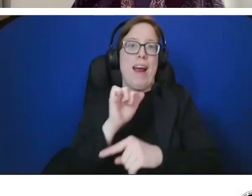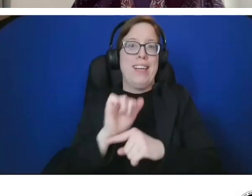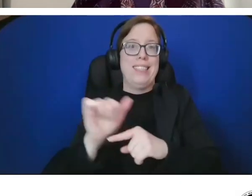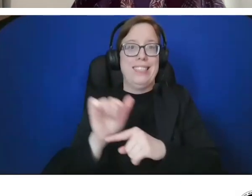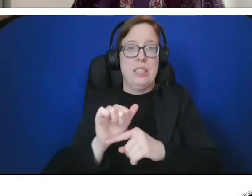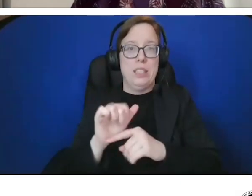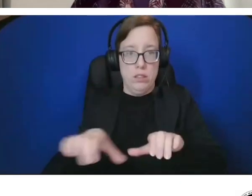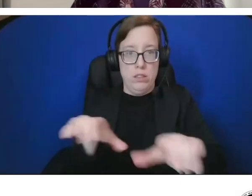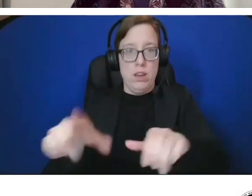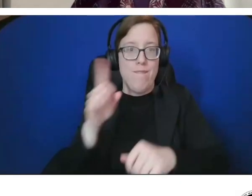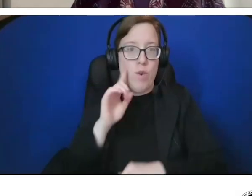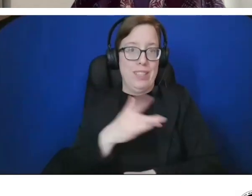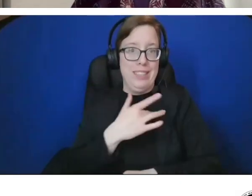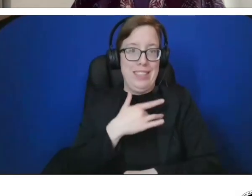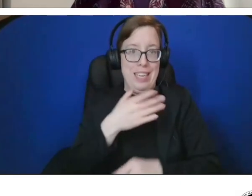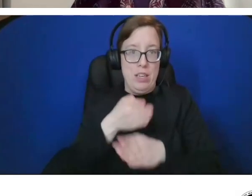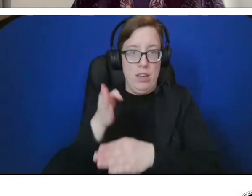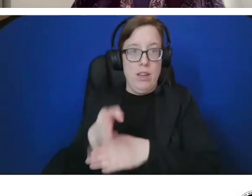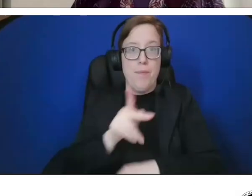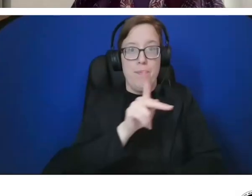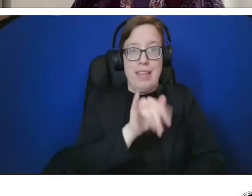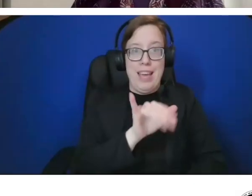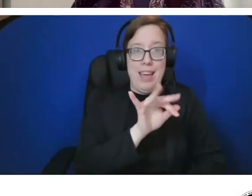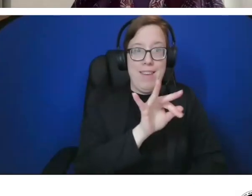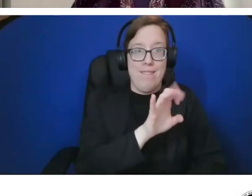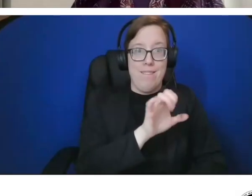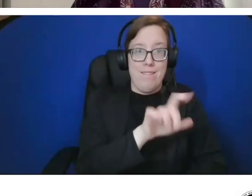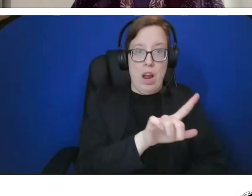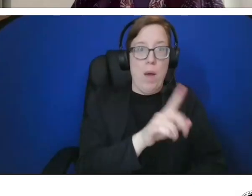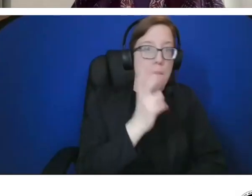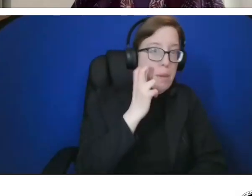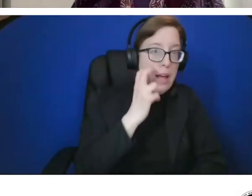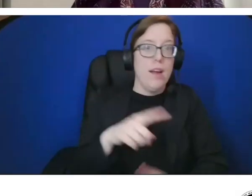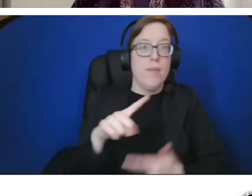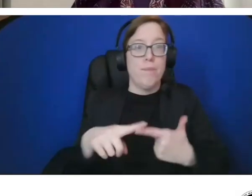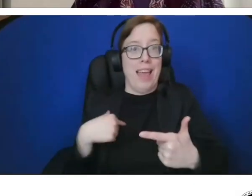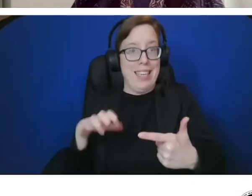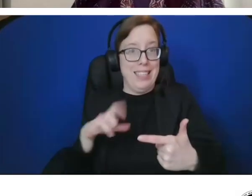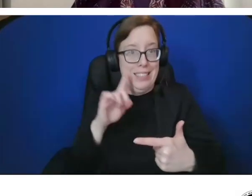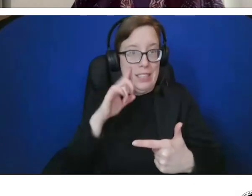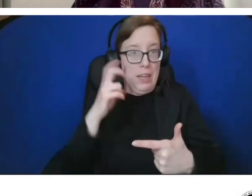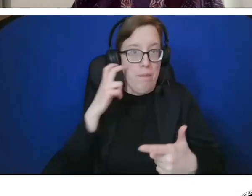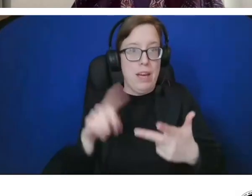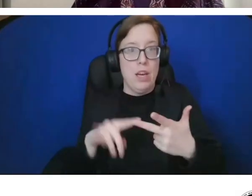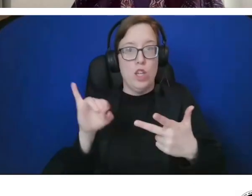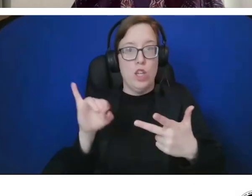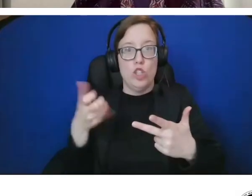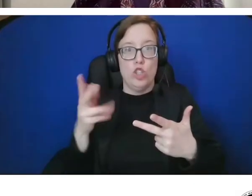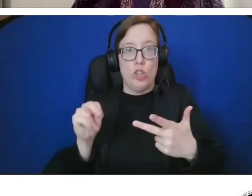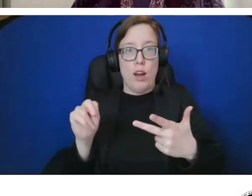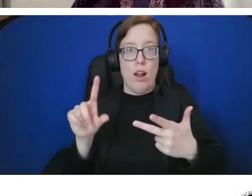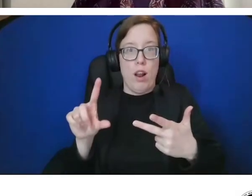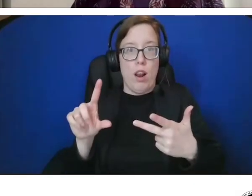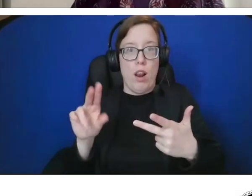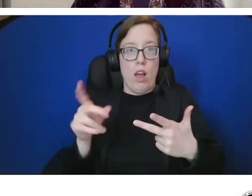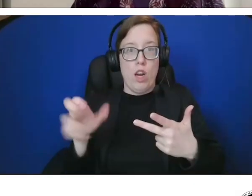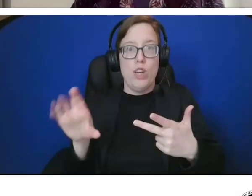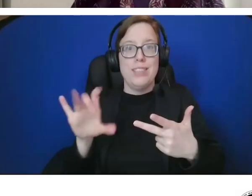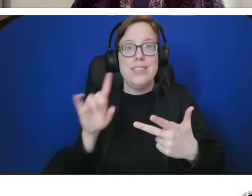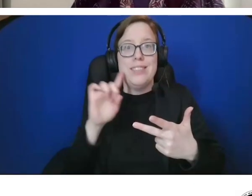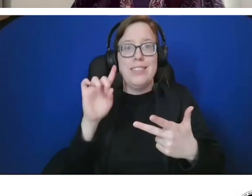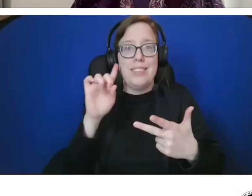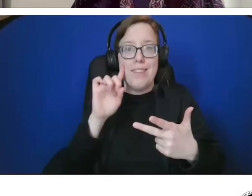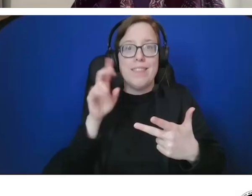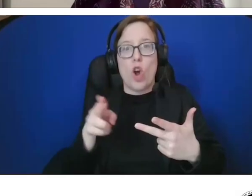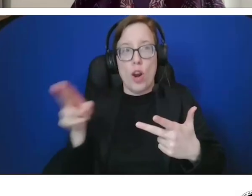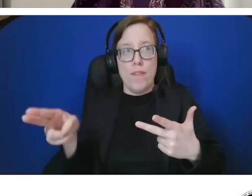sensory areas. Kay Farrell did blindness, I did deafblindness, and John Luckner did deafness, hard of hearing. And